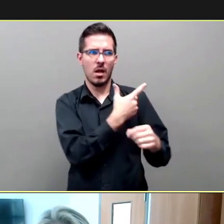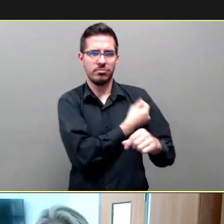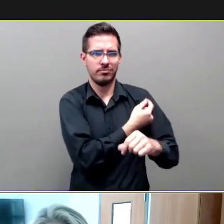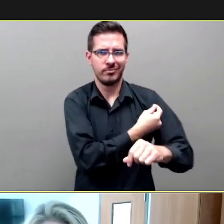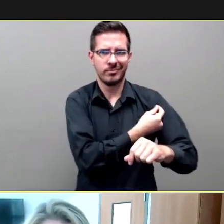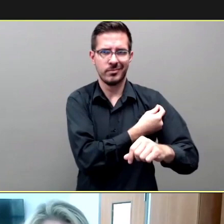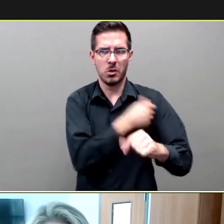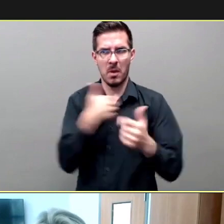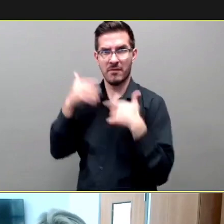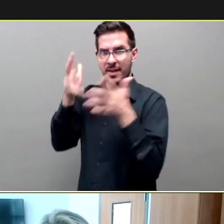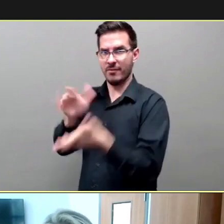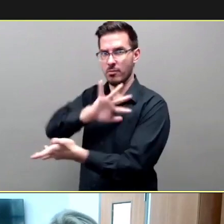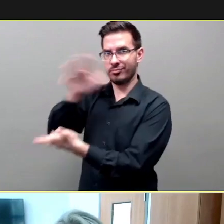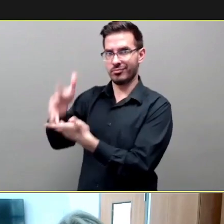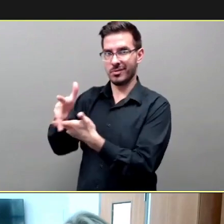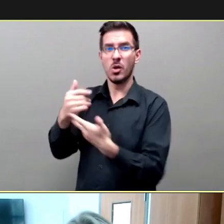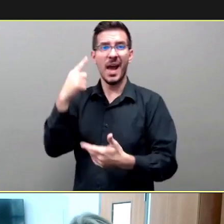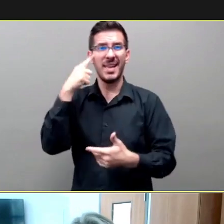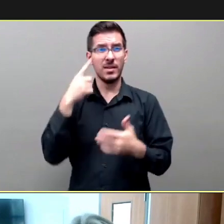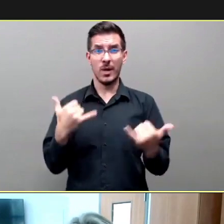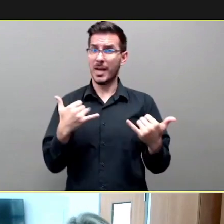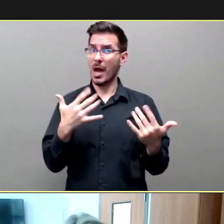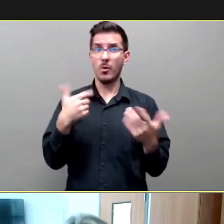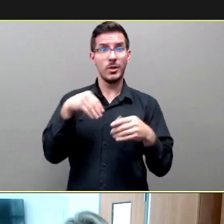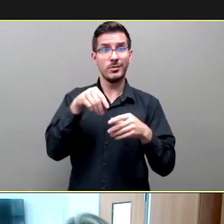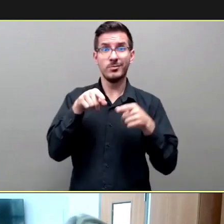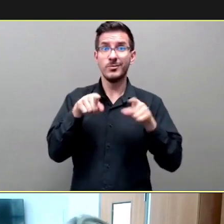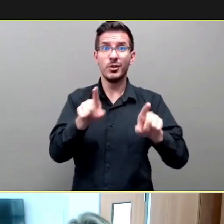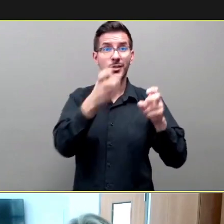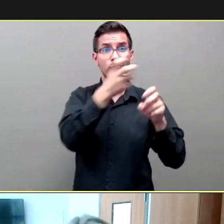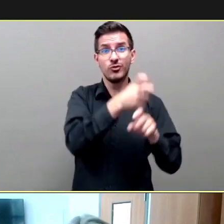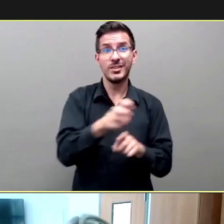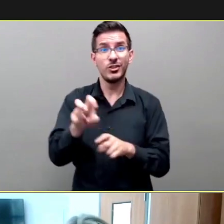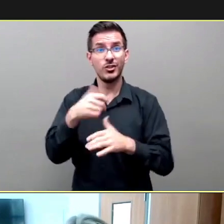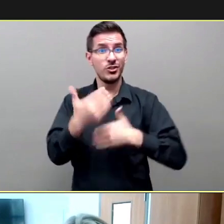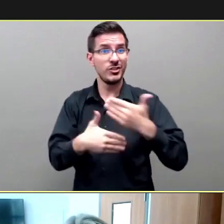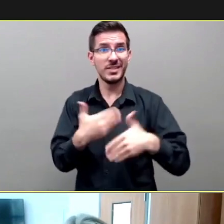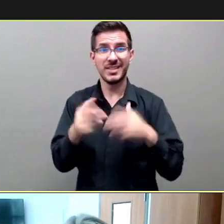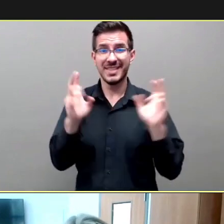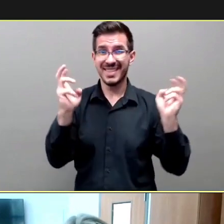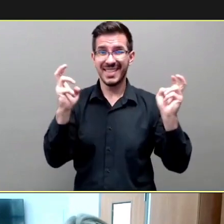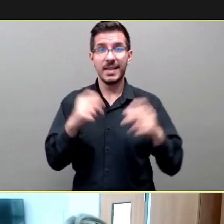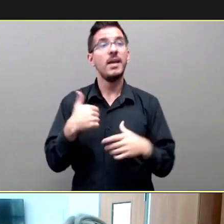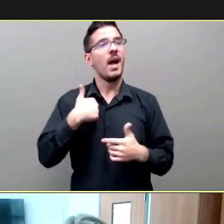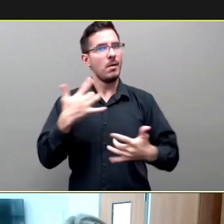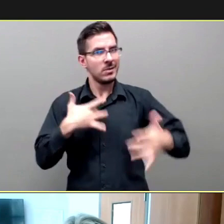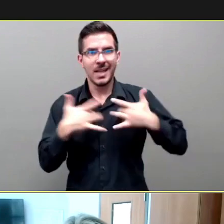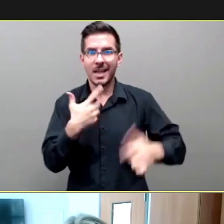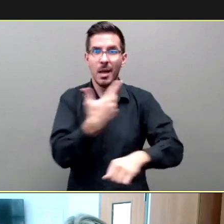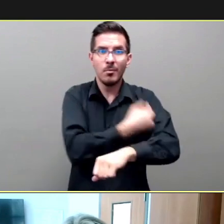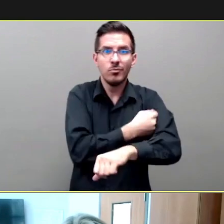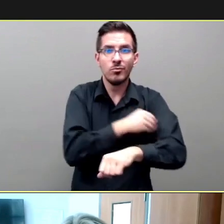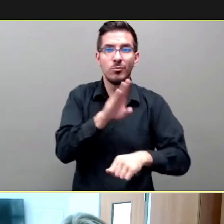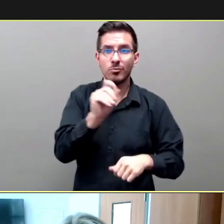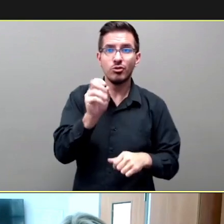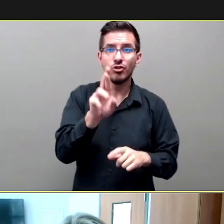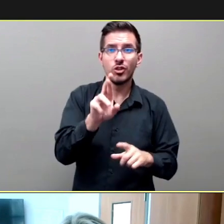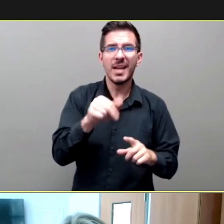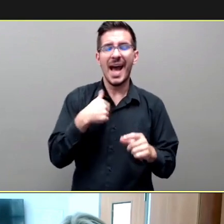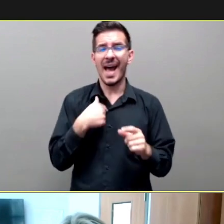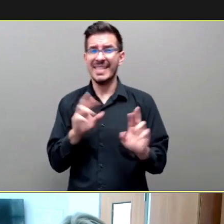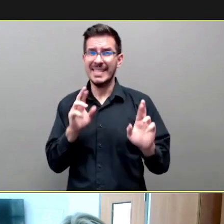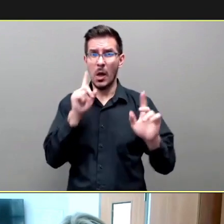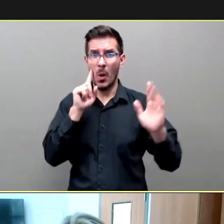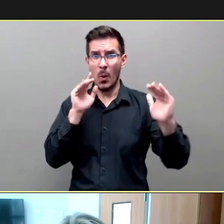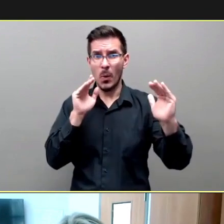say, I think we're in a transition. I'm excited about the booster. I'm excited and have my fingers crossed. I can't say like some other